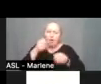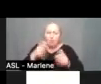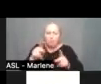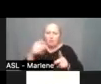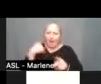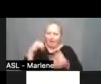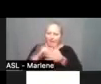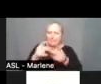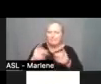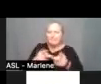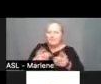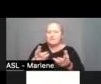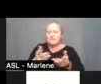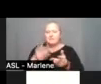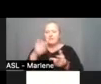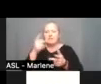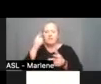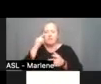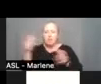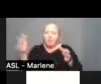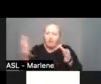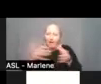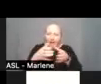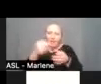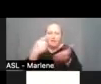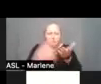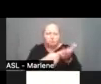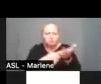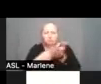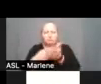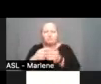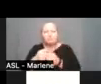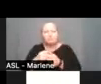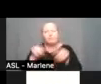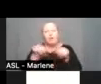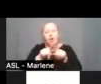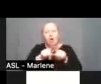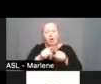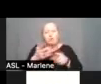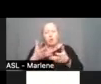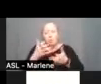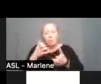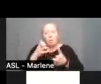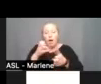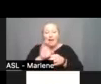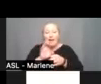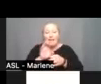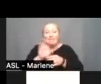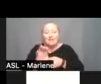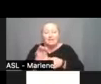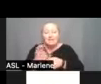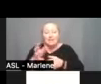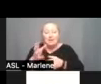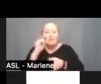um to to gather and have discussions um we'd also like to invest in attracting and retaining a more diverse